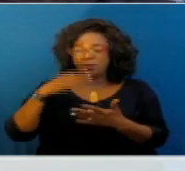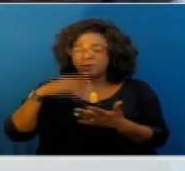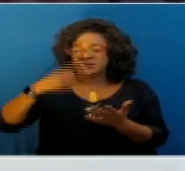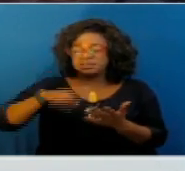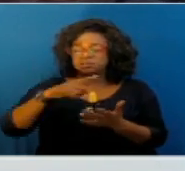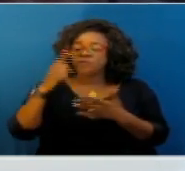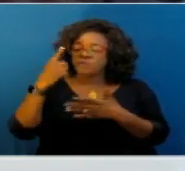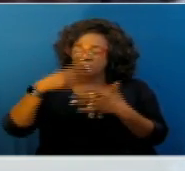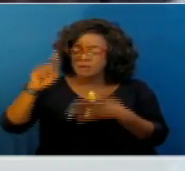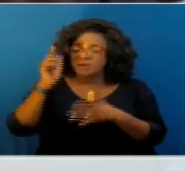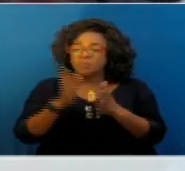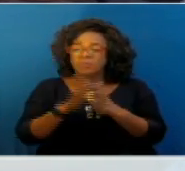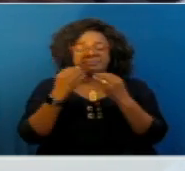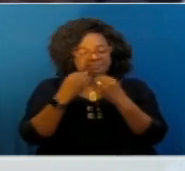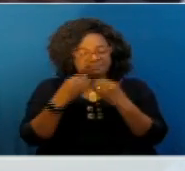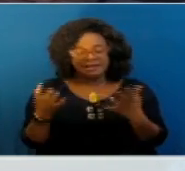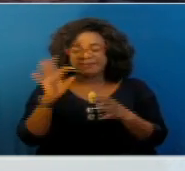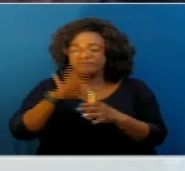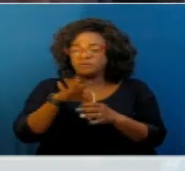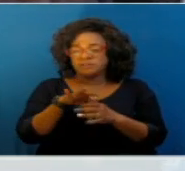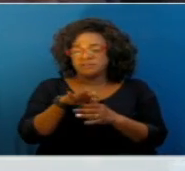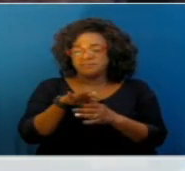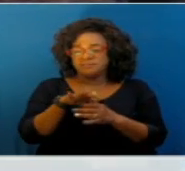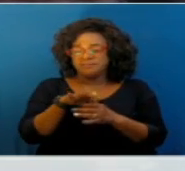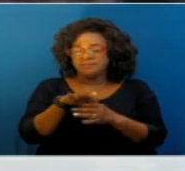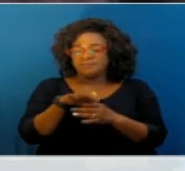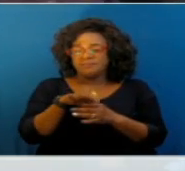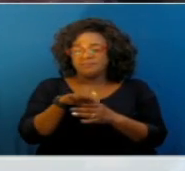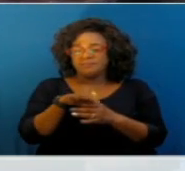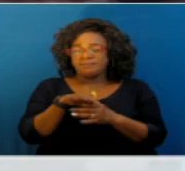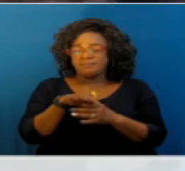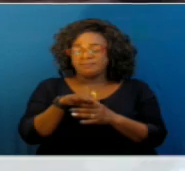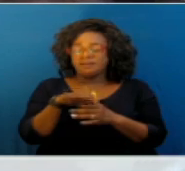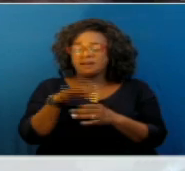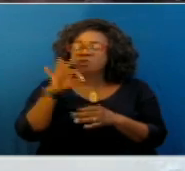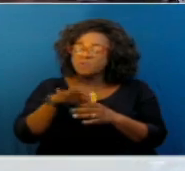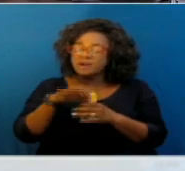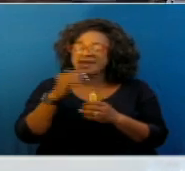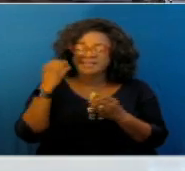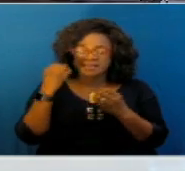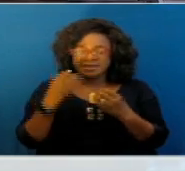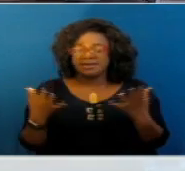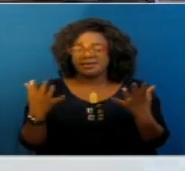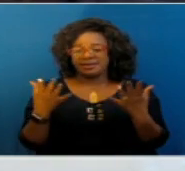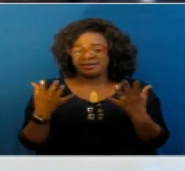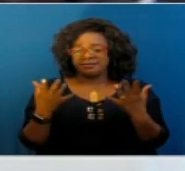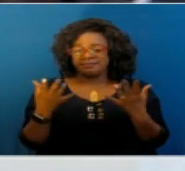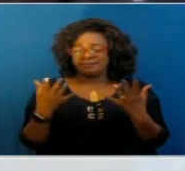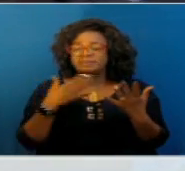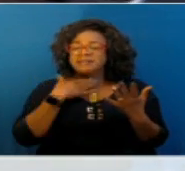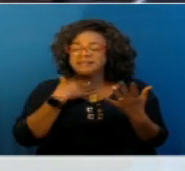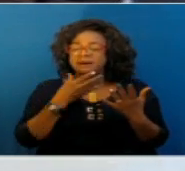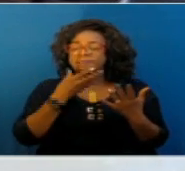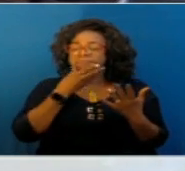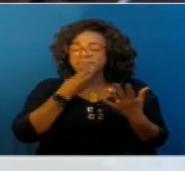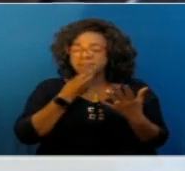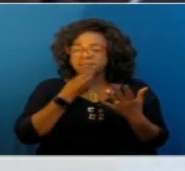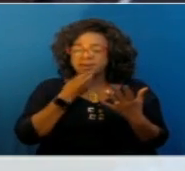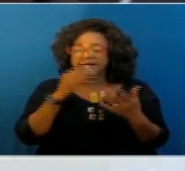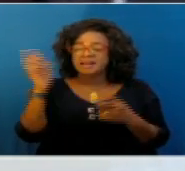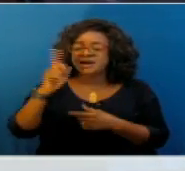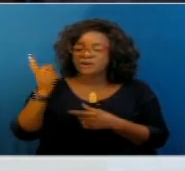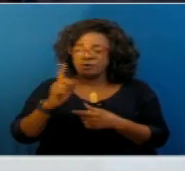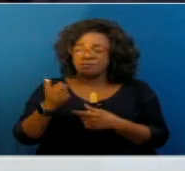with so many votes. Tushinde na kura nyingi saiti. Nataka papa katika